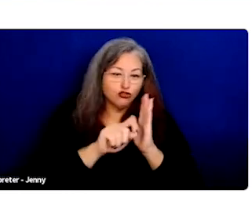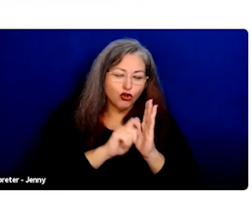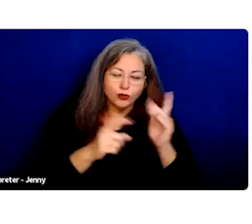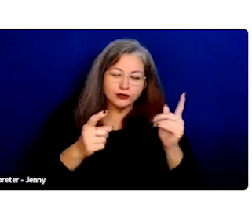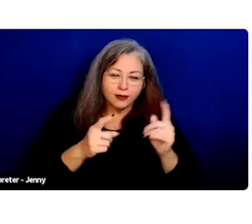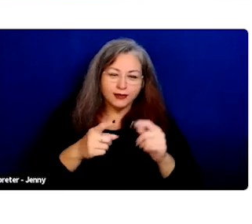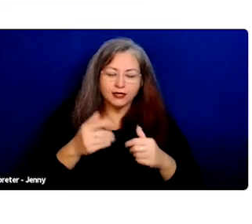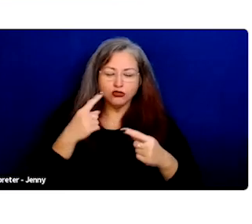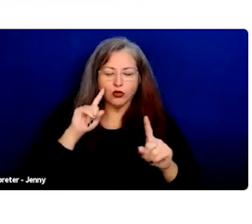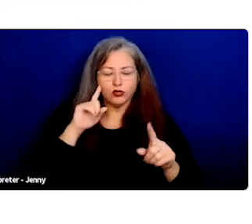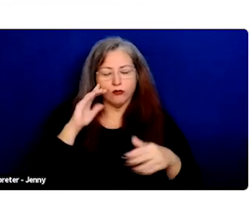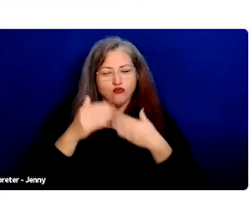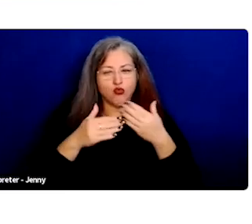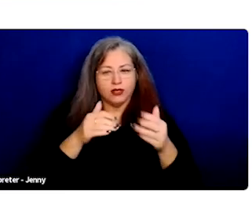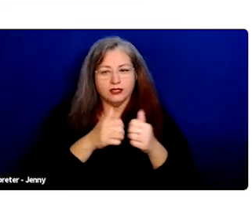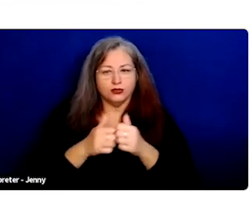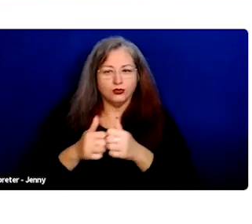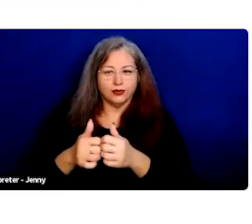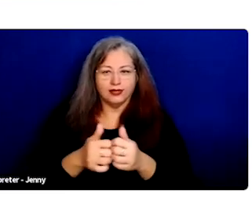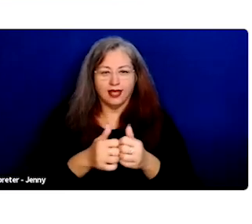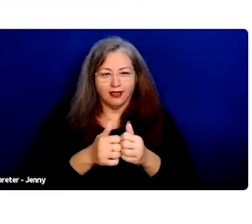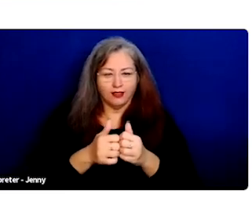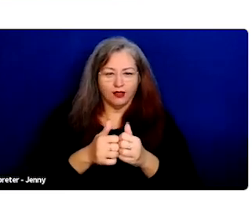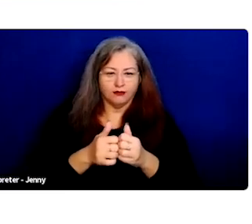Let's process it together as a community.